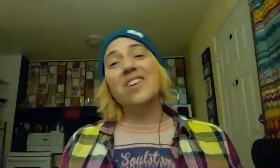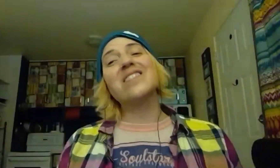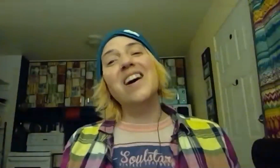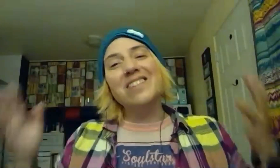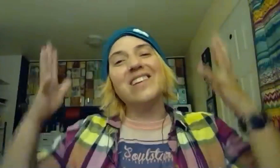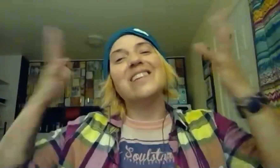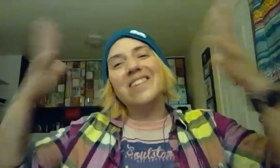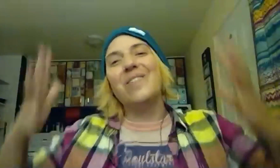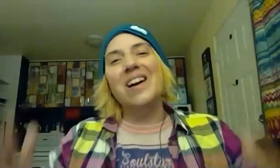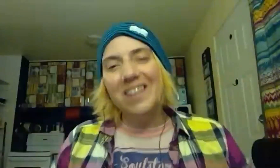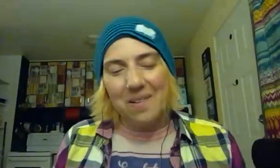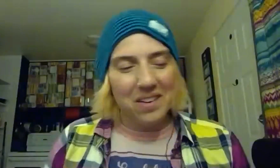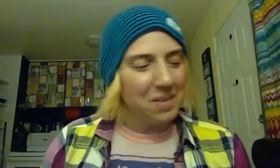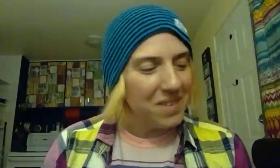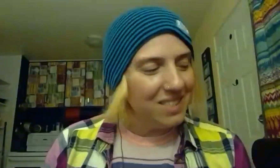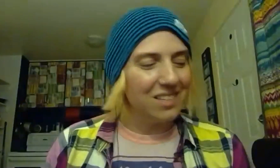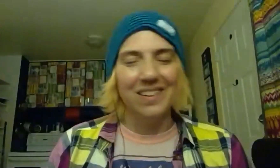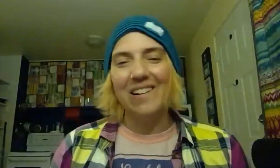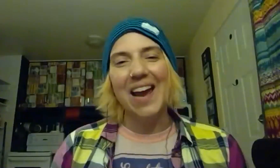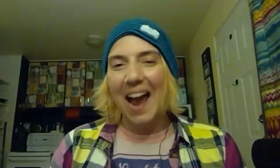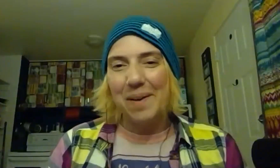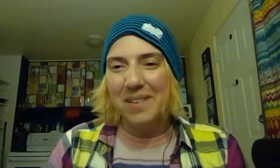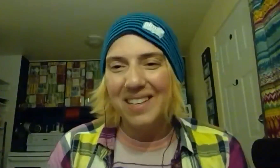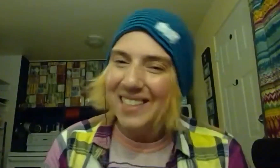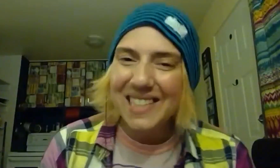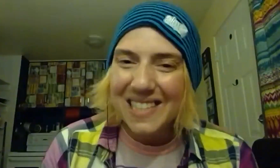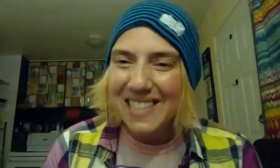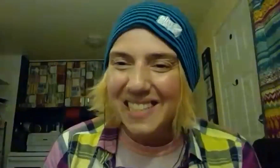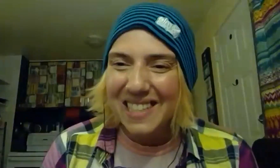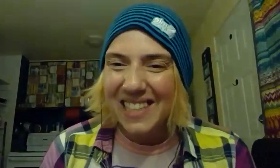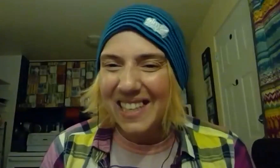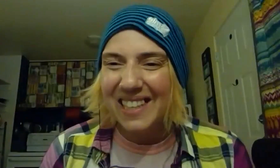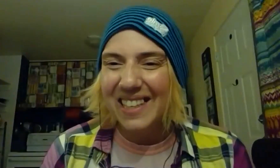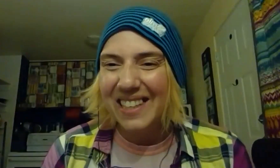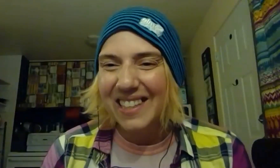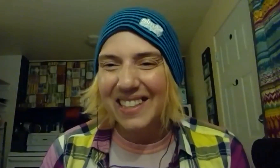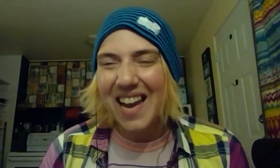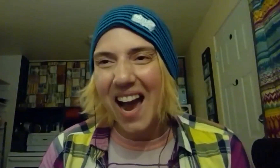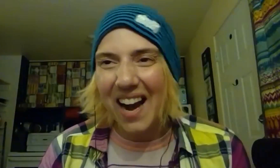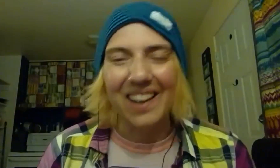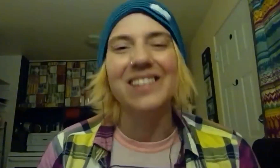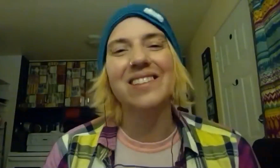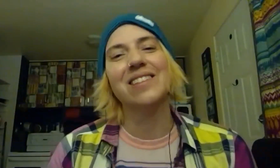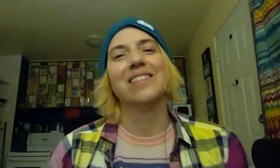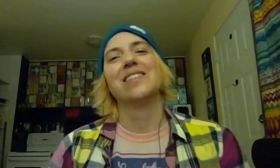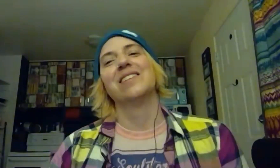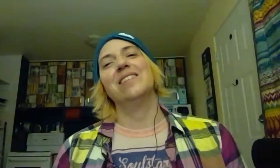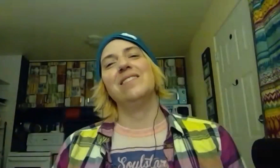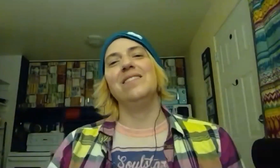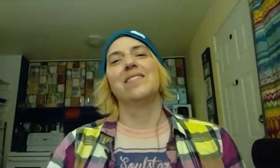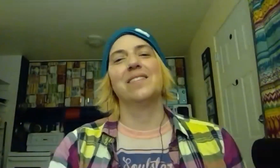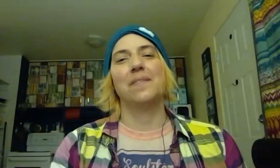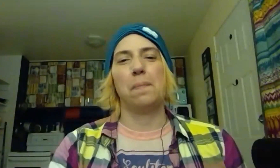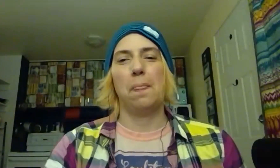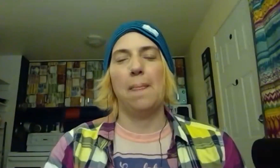I'm so glad you're here, Gwen. I wanted to meet you. And now I am. Bless your heart. Well, it's good talking to you. Yeah. Good talking to you, man. Nice to